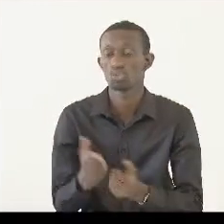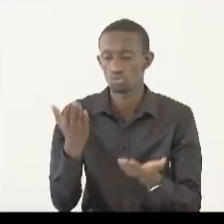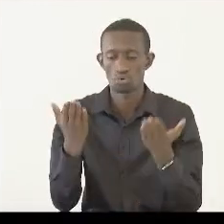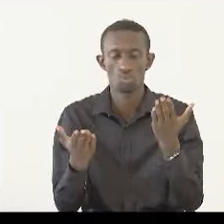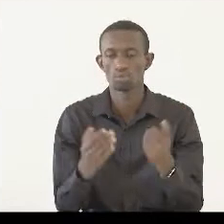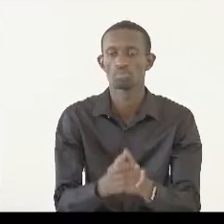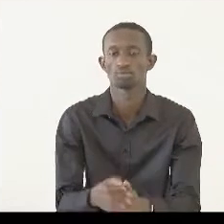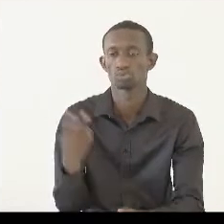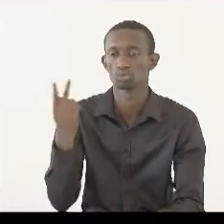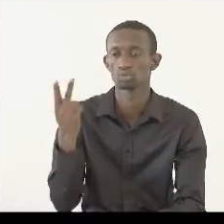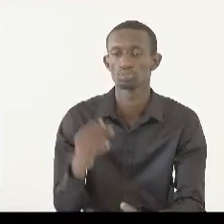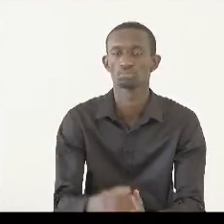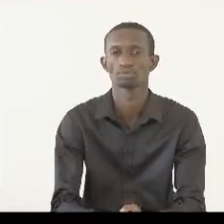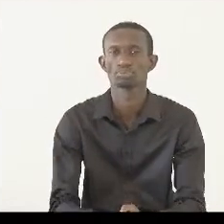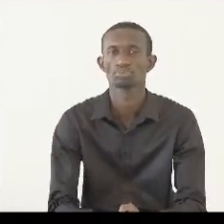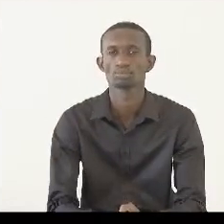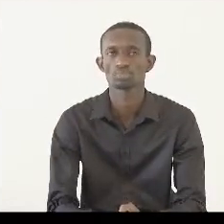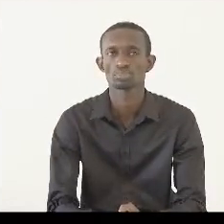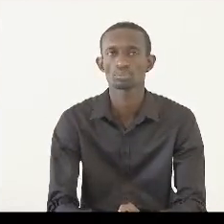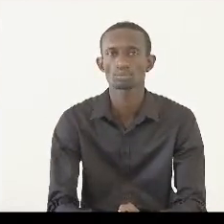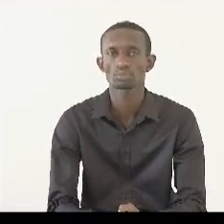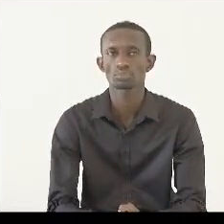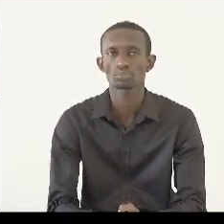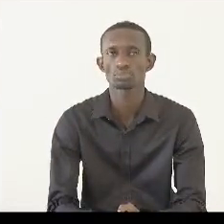have, this is 2-chloroethanoic acid.